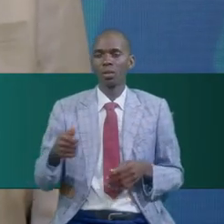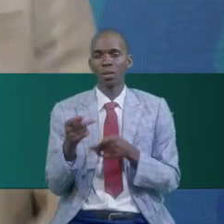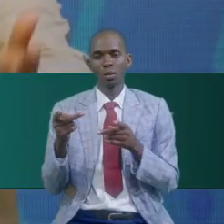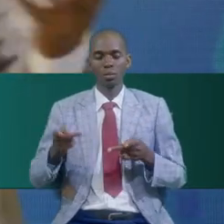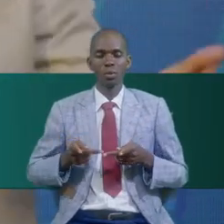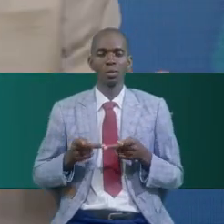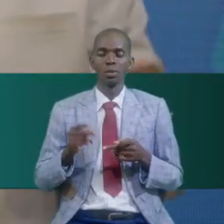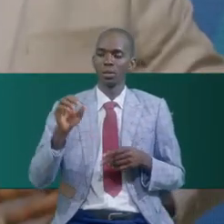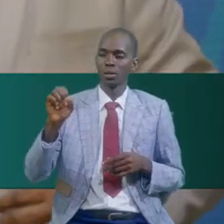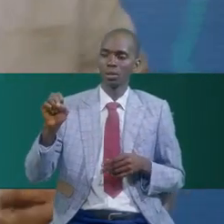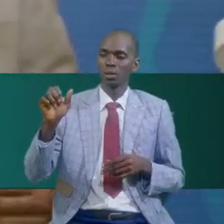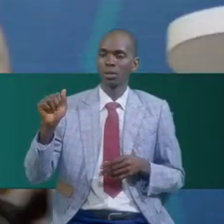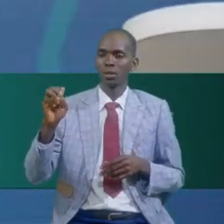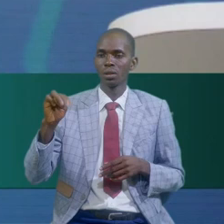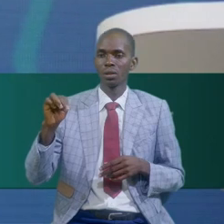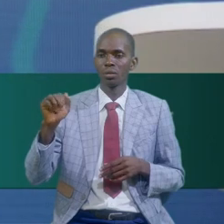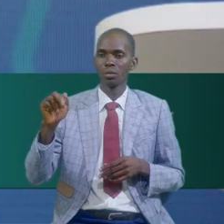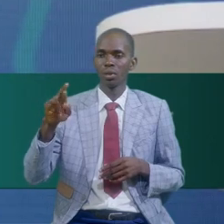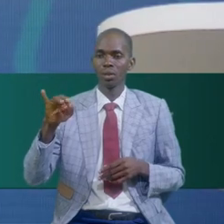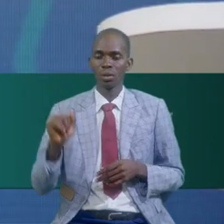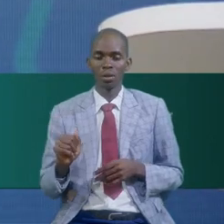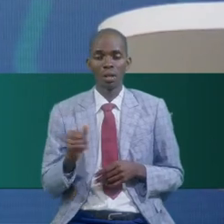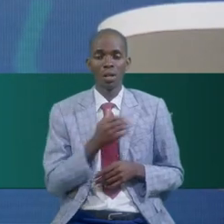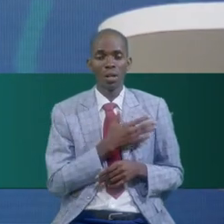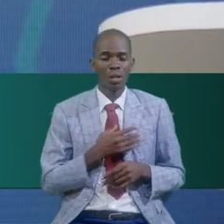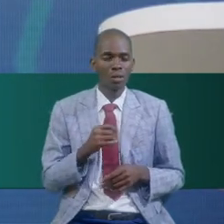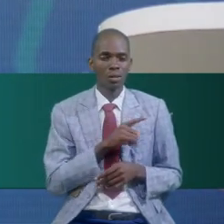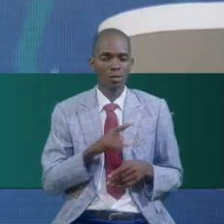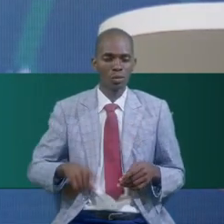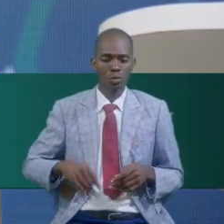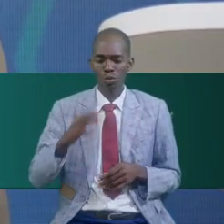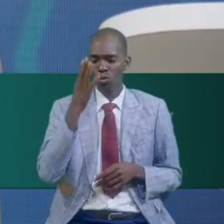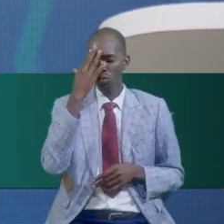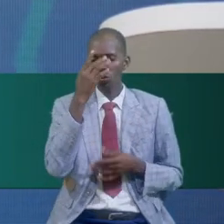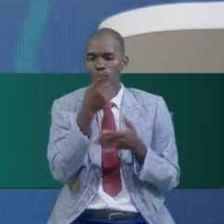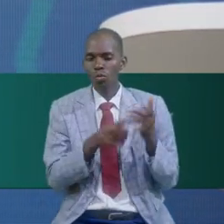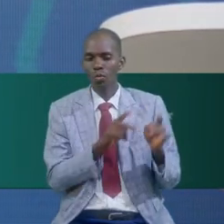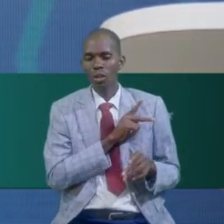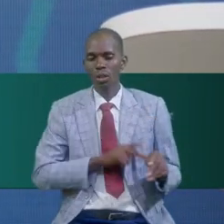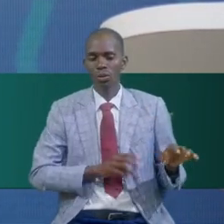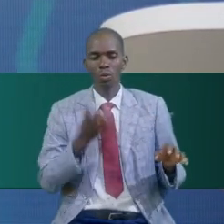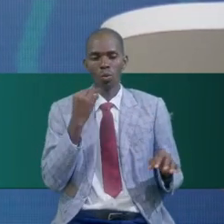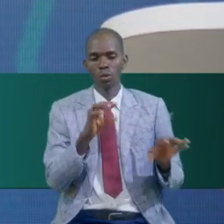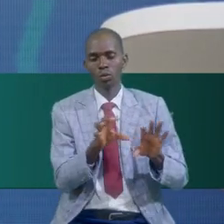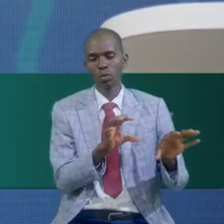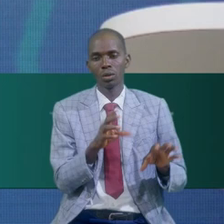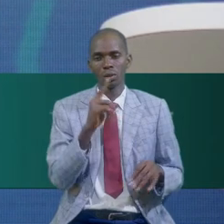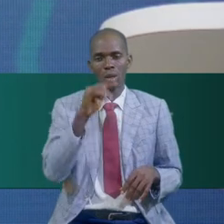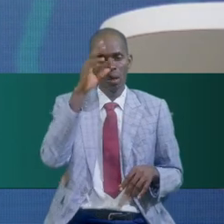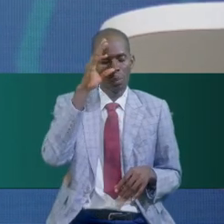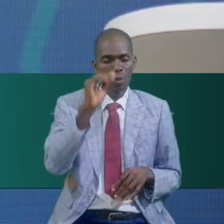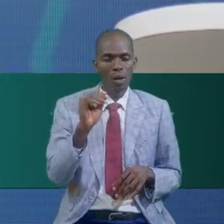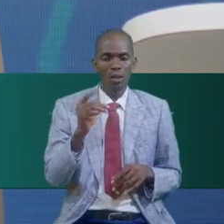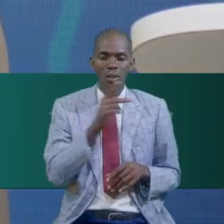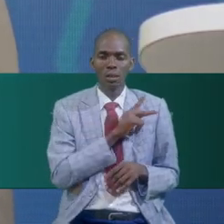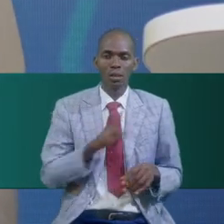Samaria. And then the Lord knew what he was doing. The man, the king, had sent to